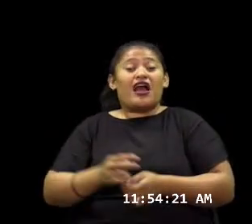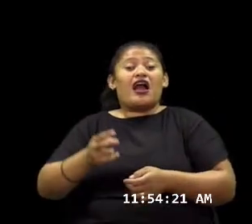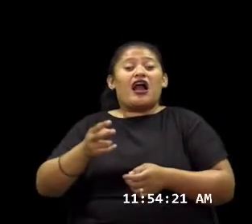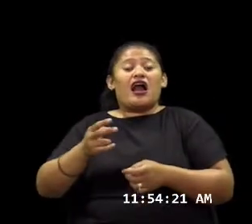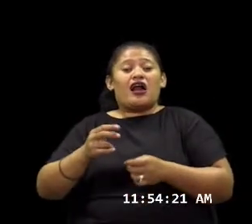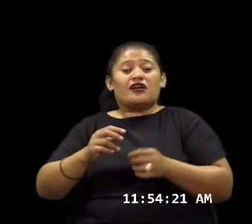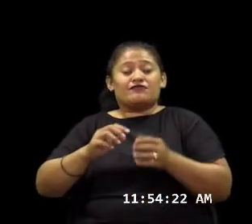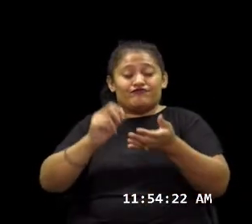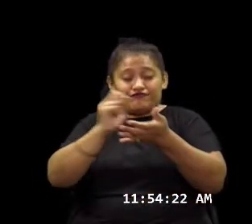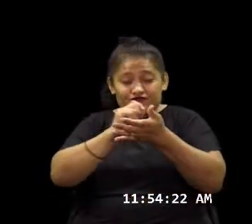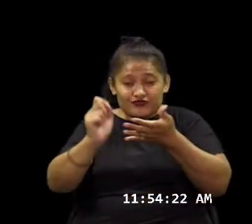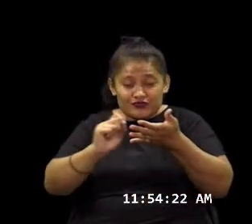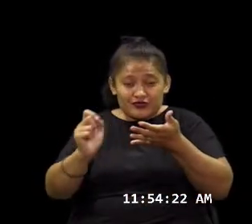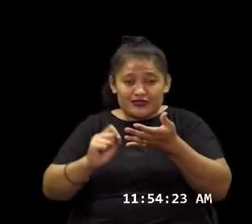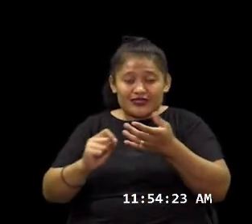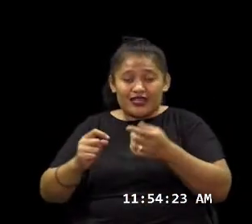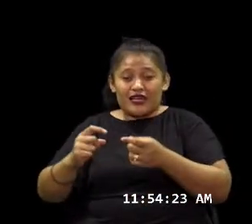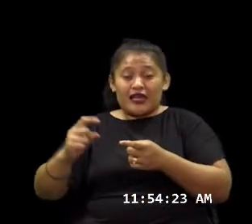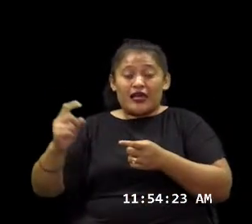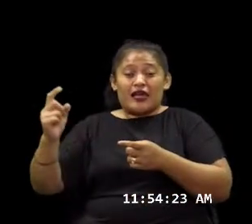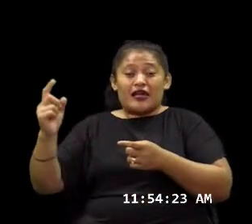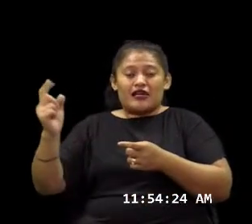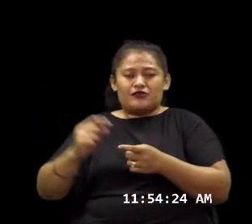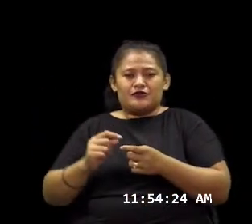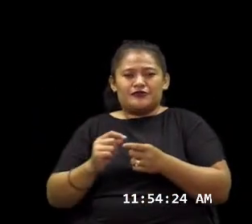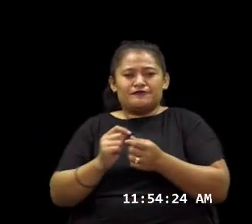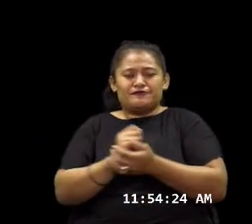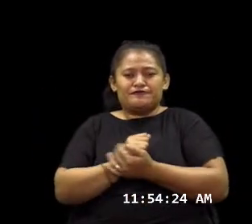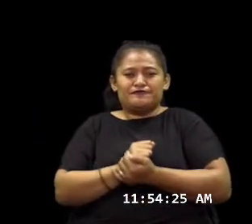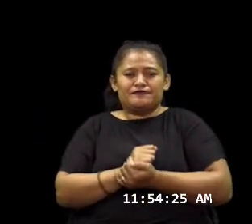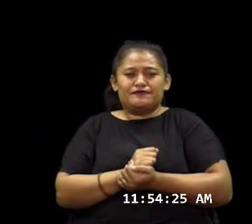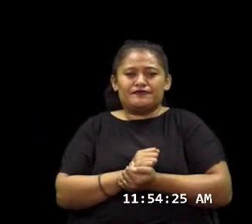Avoid your story becoming very predictable.